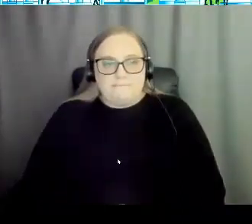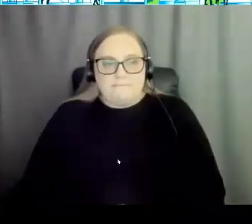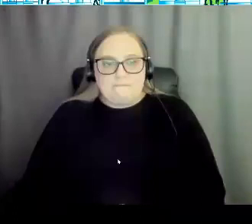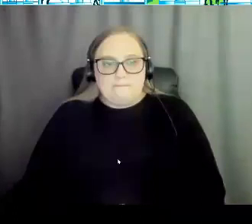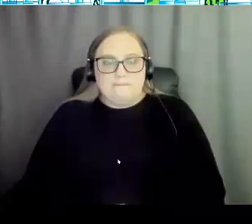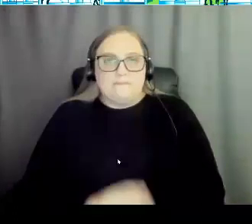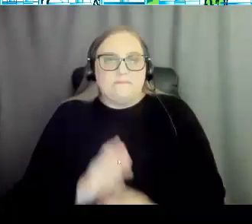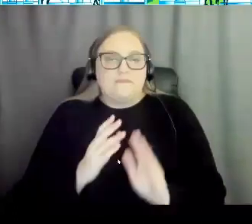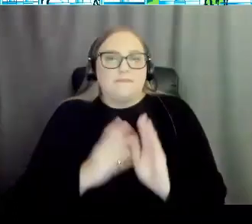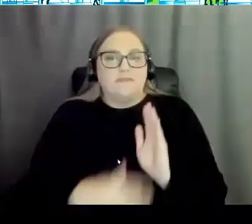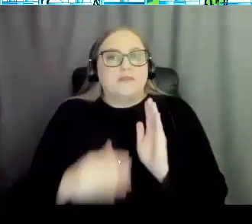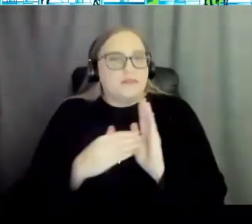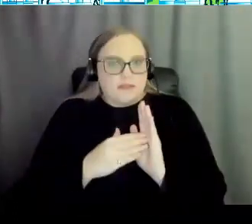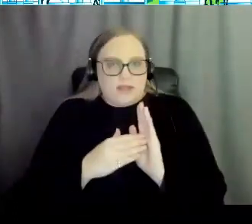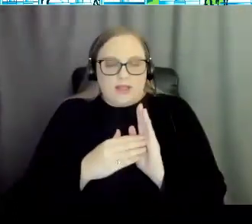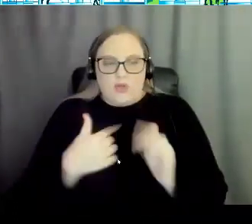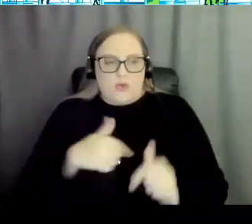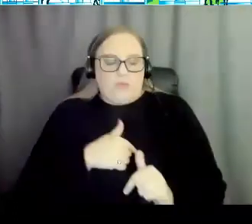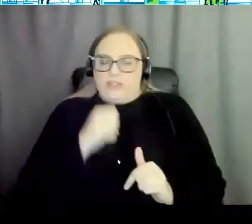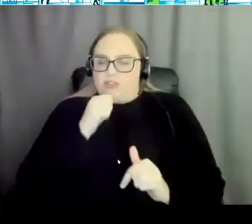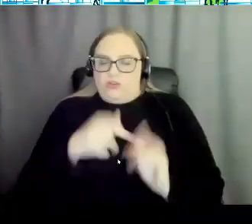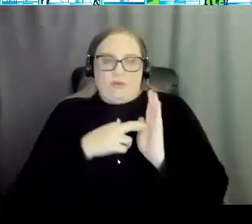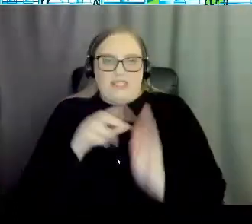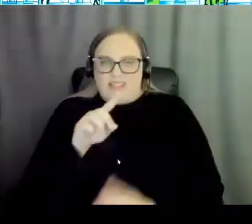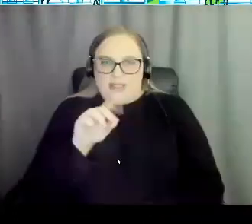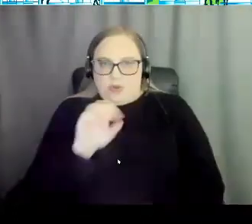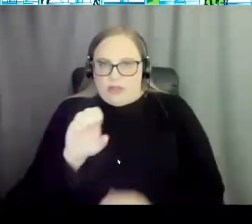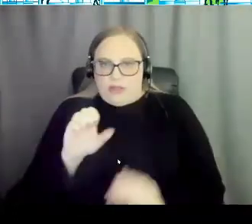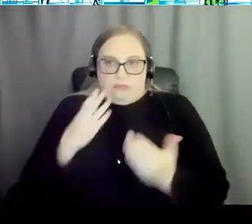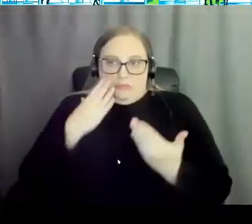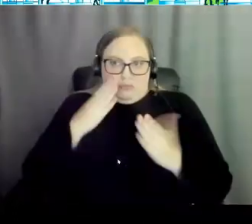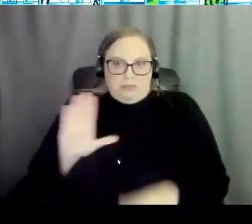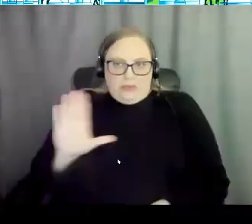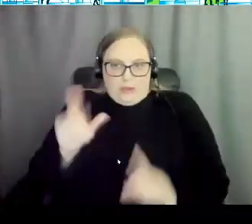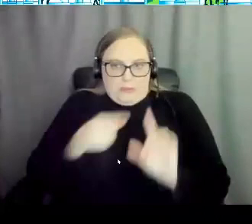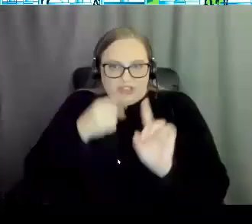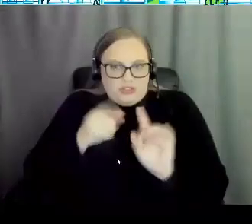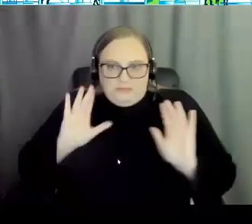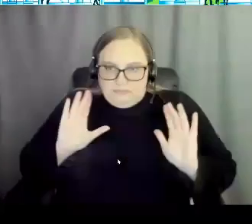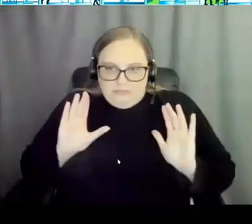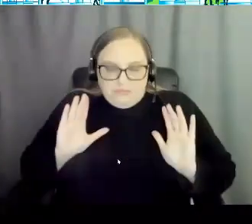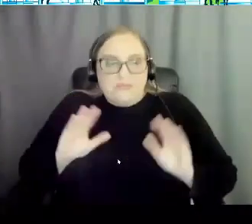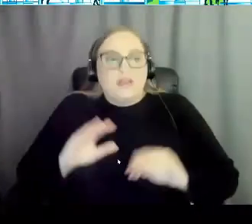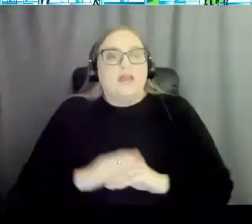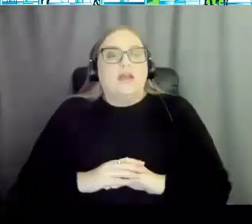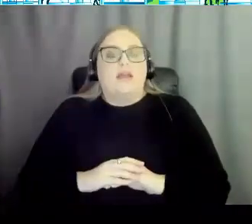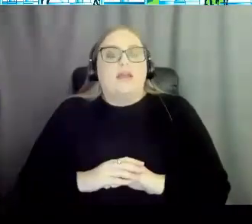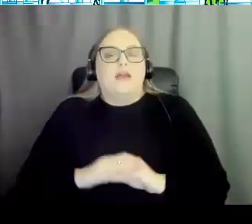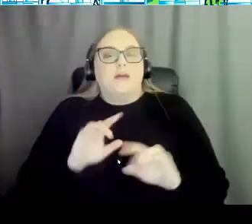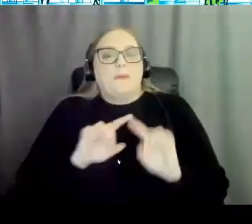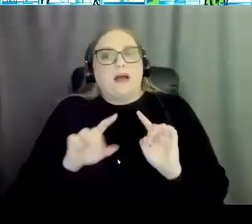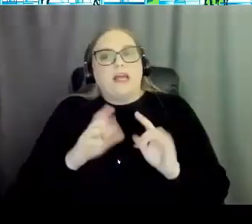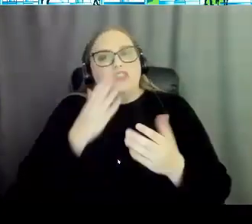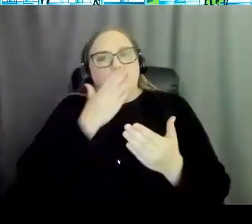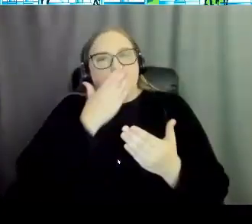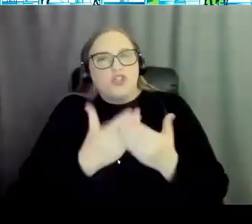Again, I'll repeat that we don't represent DOE. We don't know what DOE's mission is, but I think it's a good step